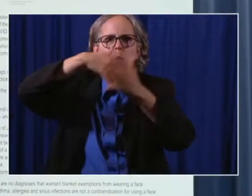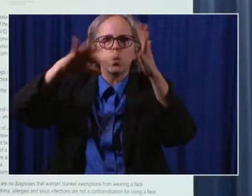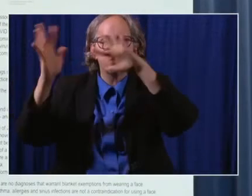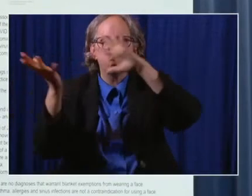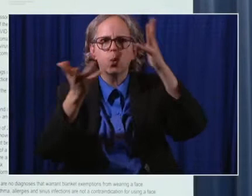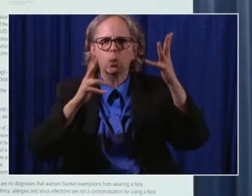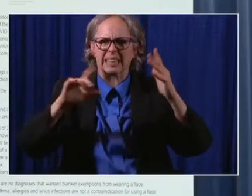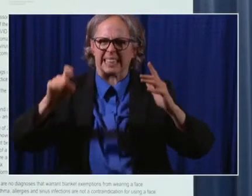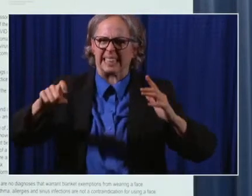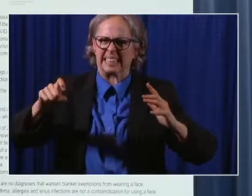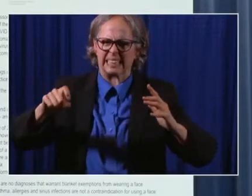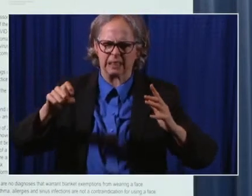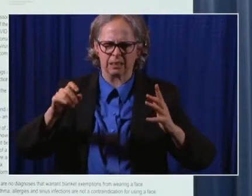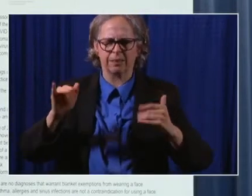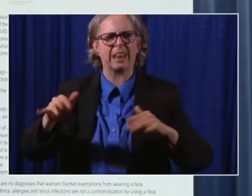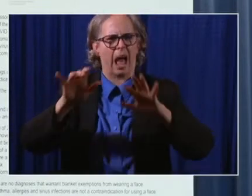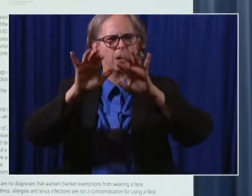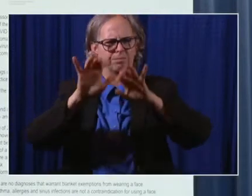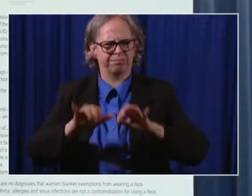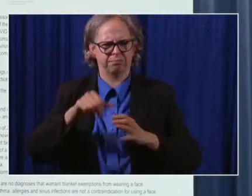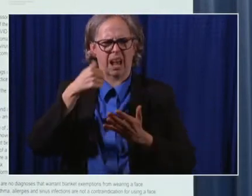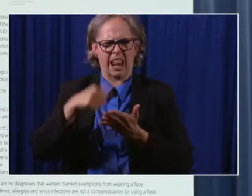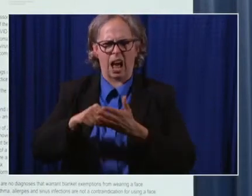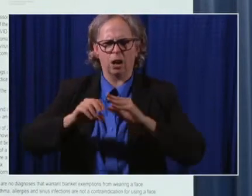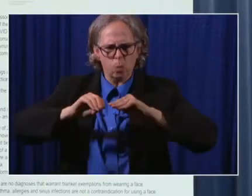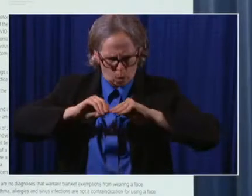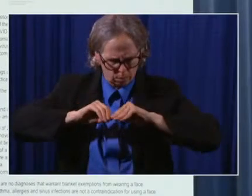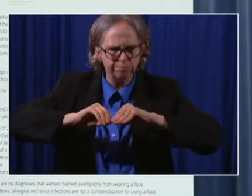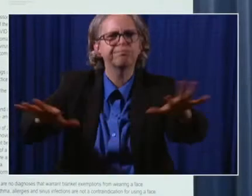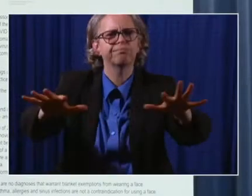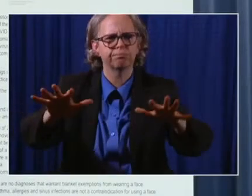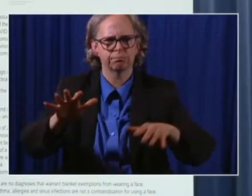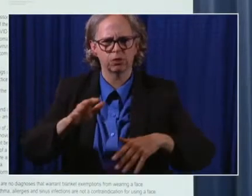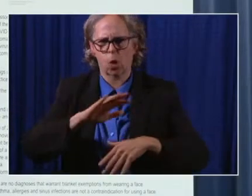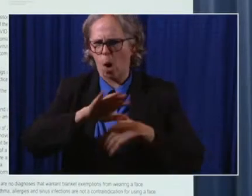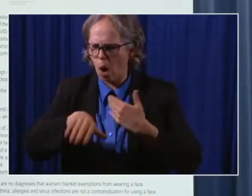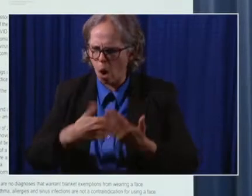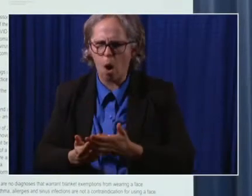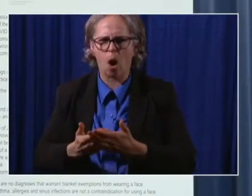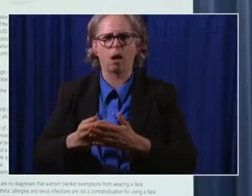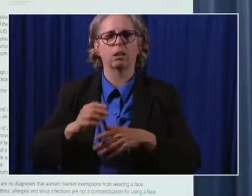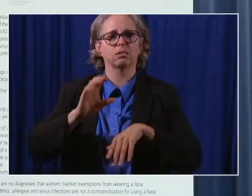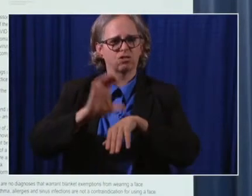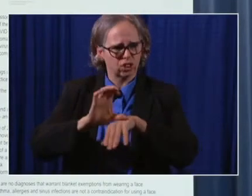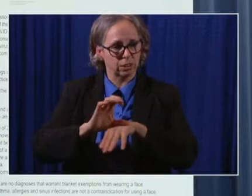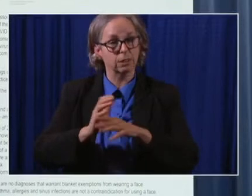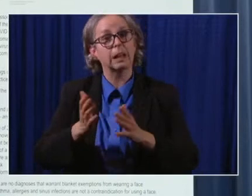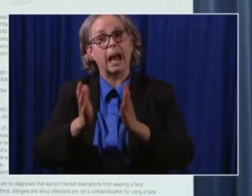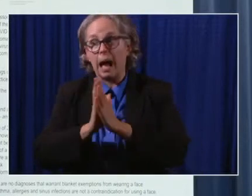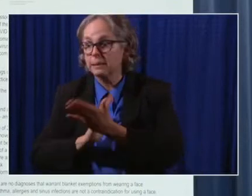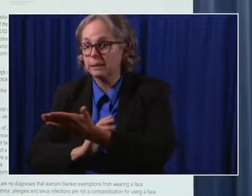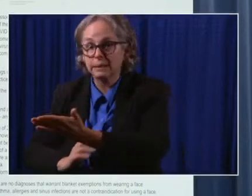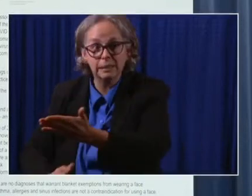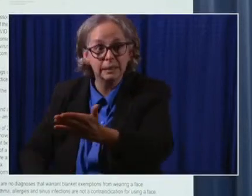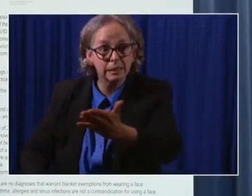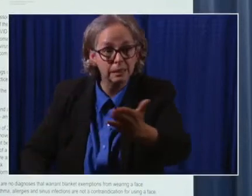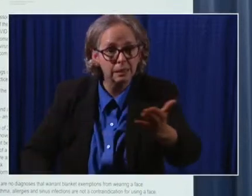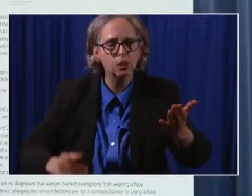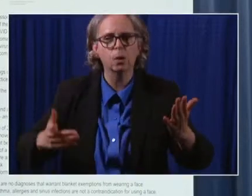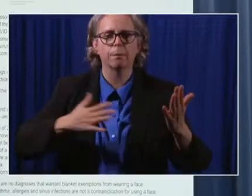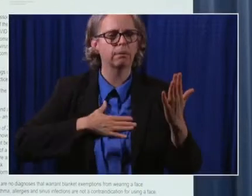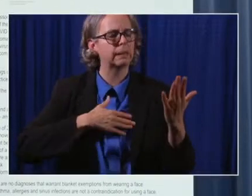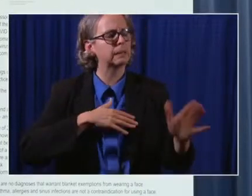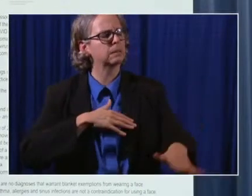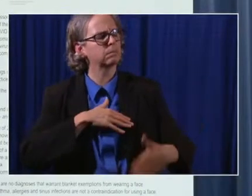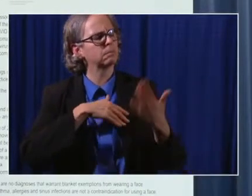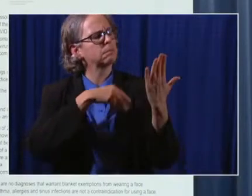more details to all our churches and just asking them to take a look at that and trying to keep them up to